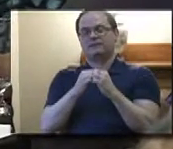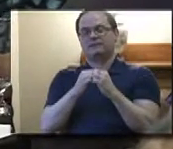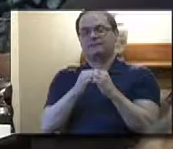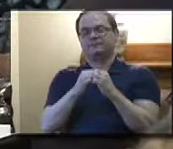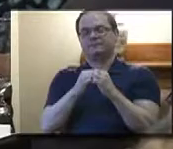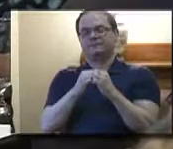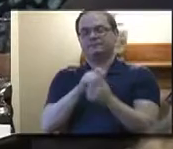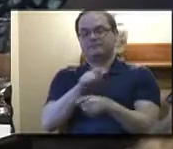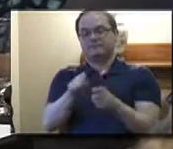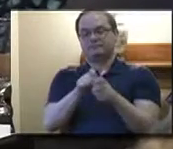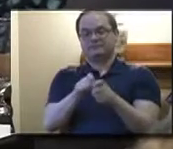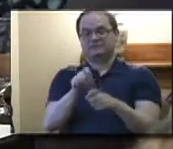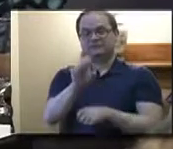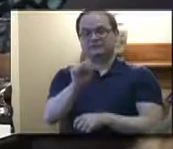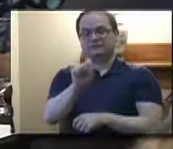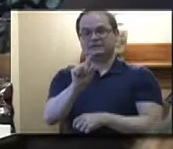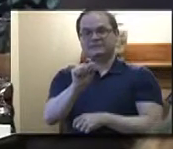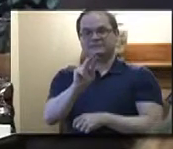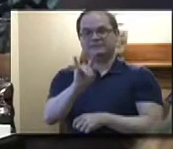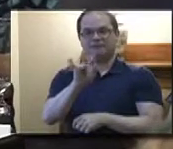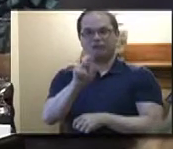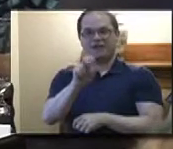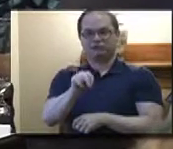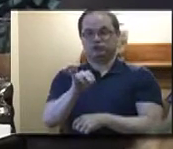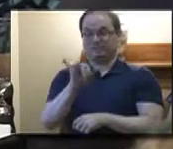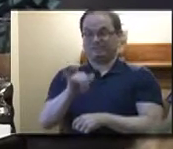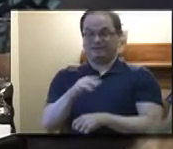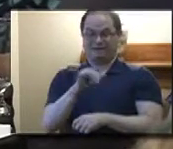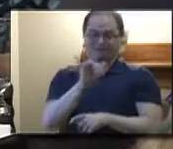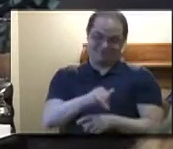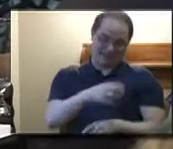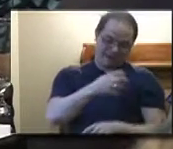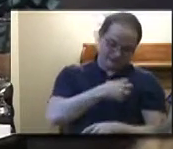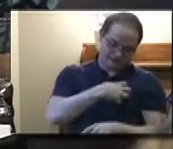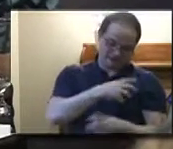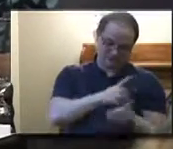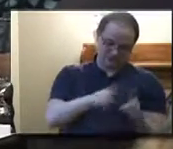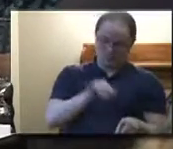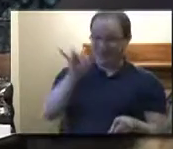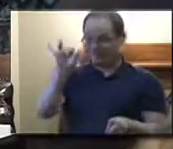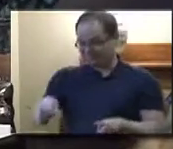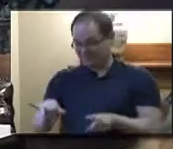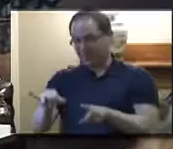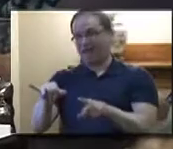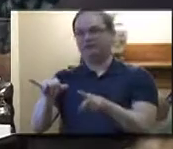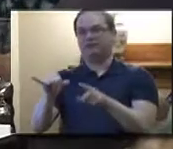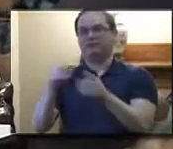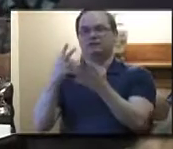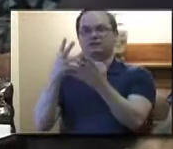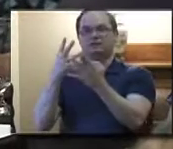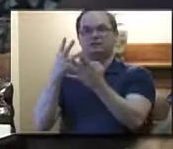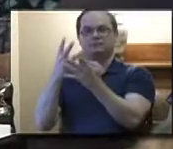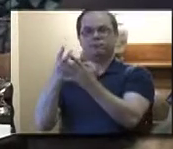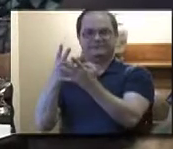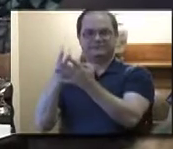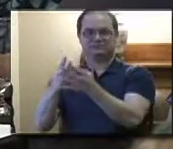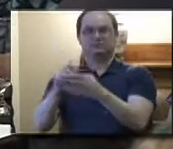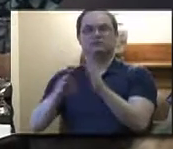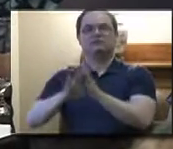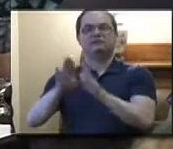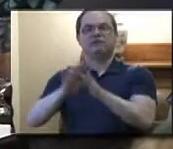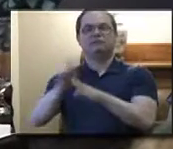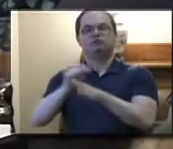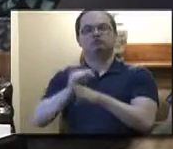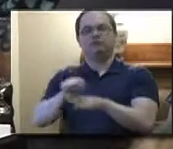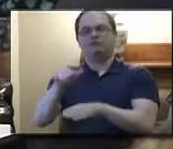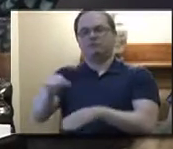a stipulation that the court, I mean, that the police department or the prison develop training for their officers. So there's a lot of